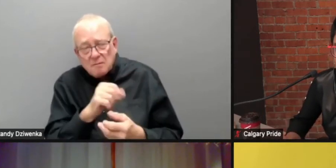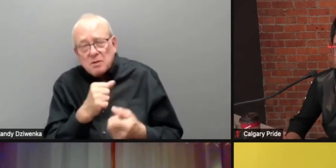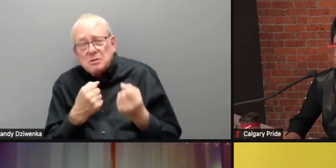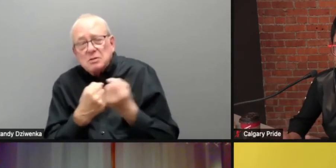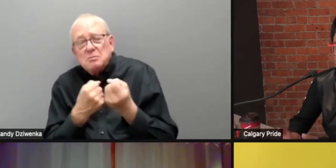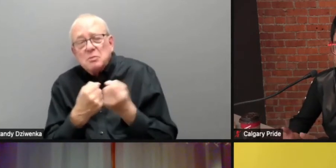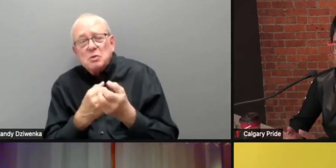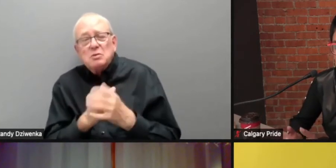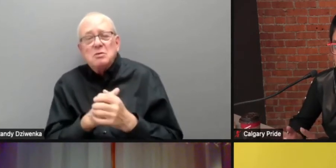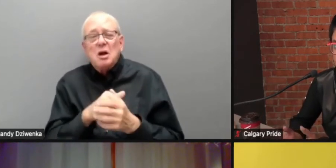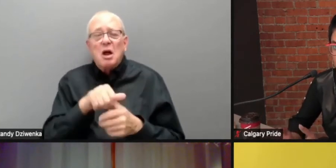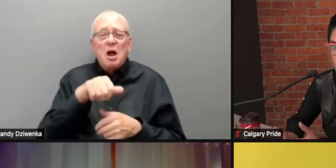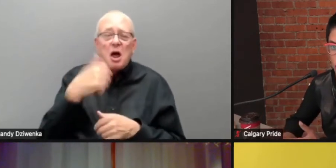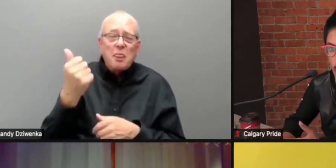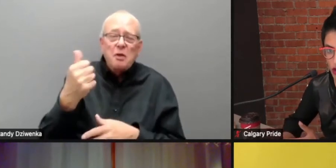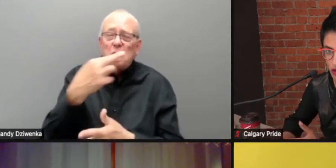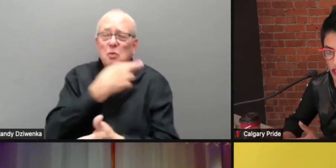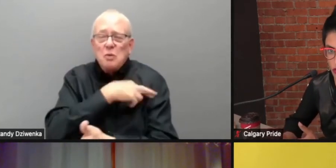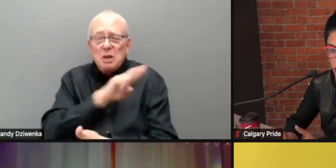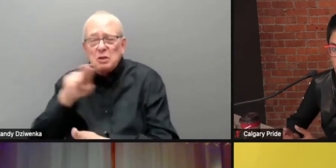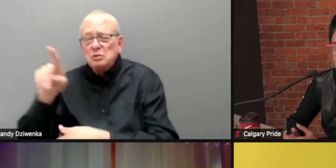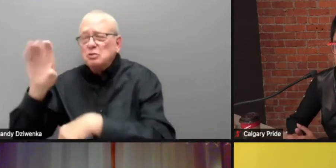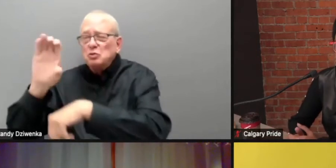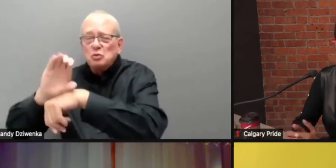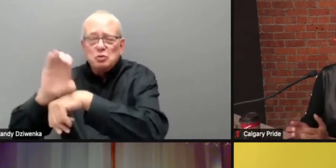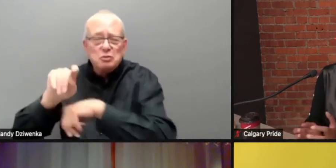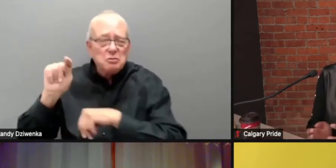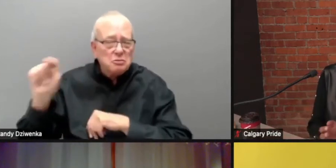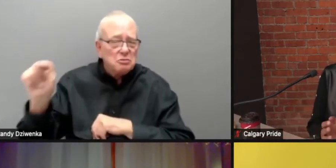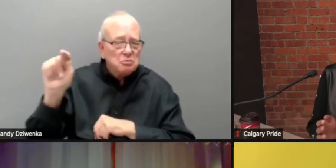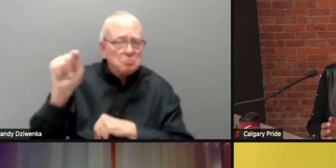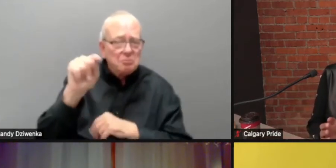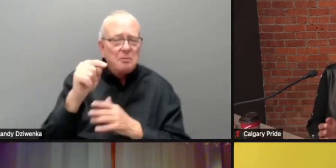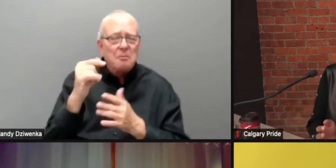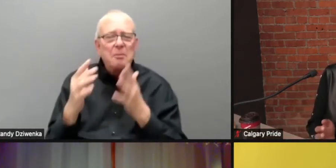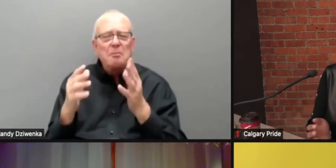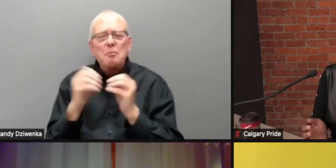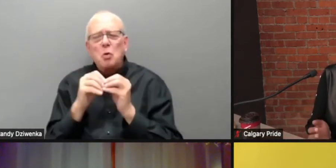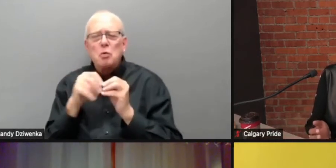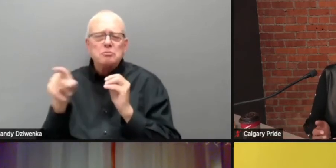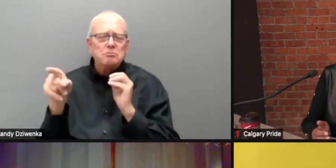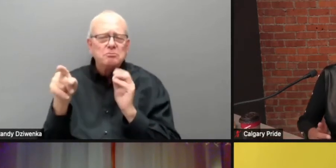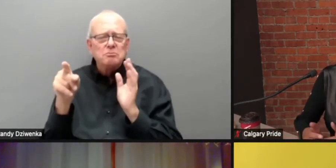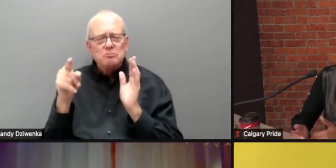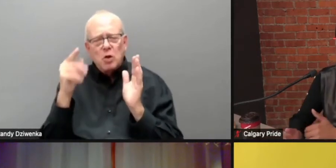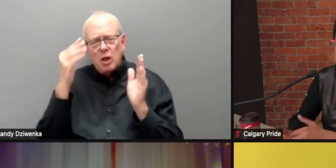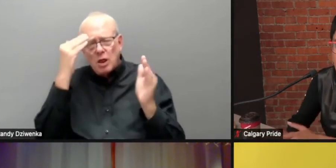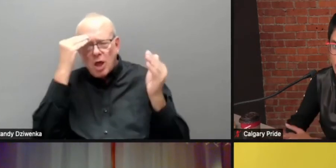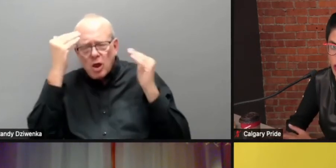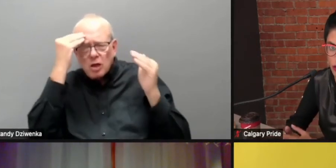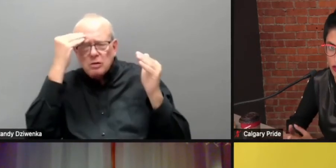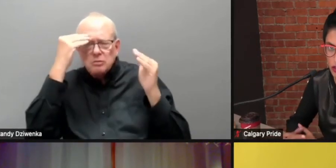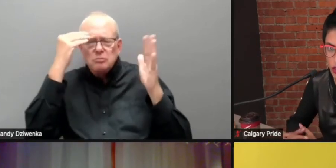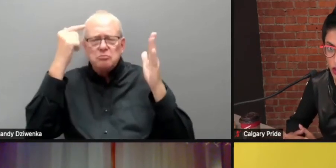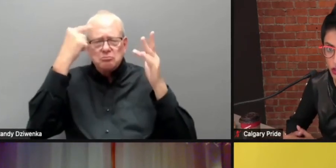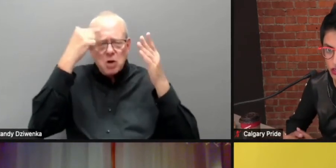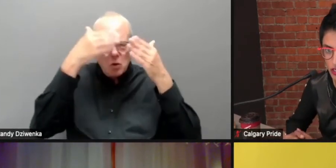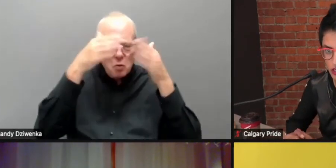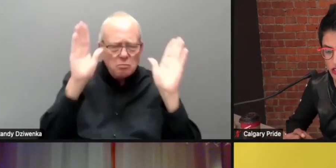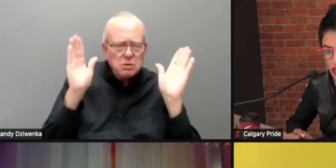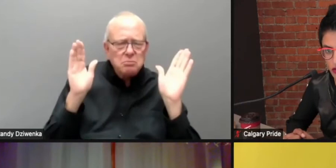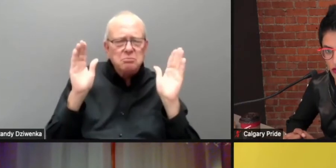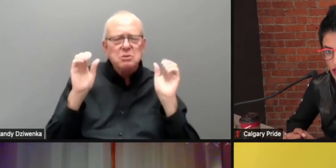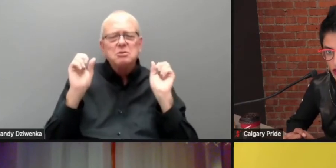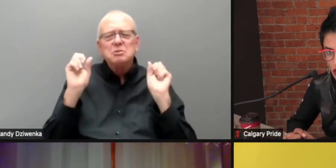other religious communities that are further along, and sort of not working in silos, but working alongside others to